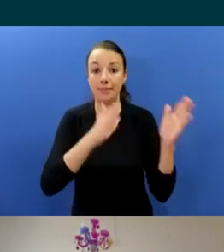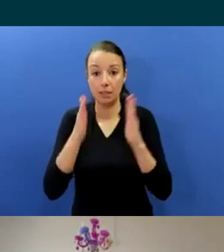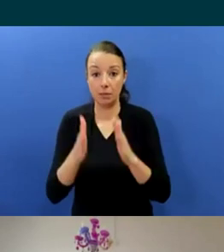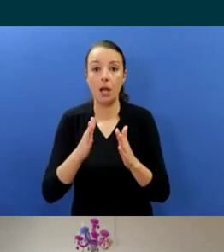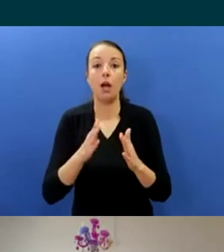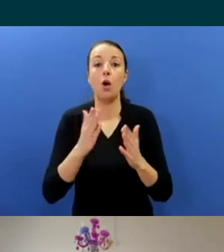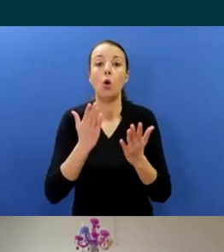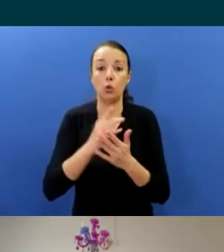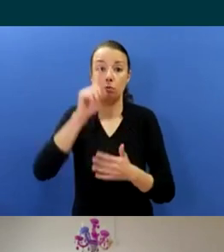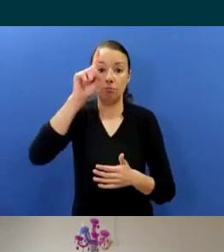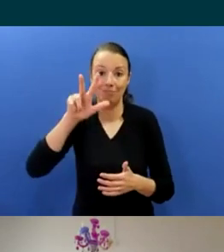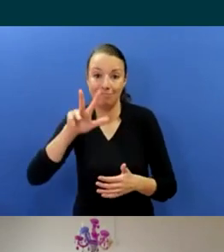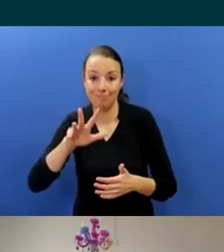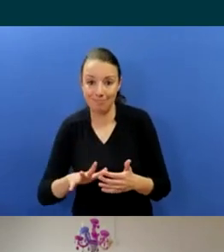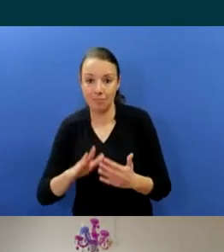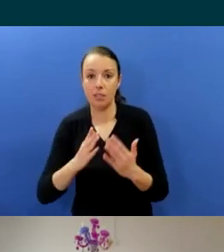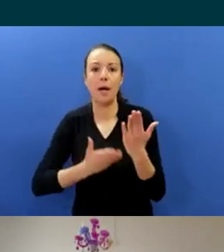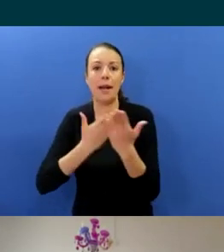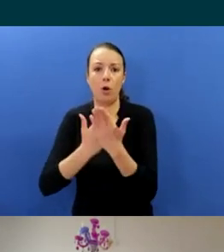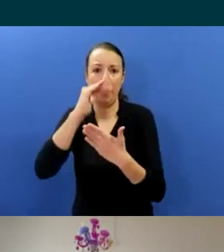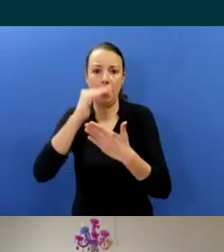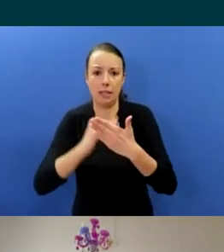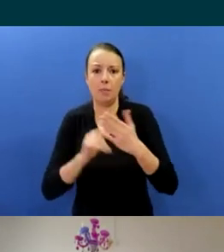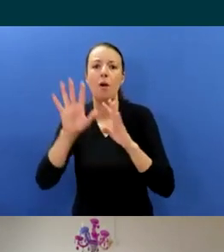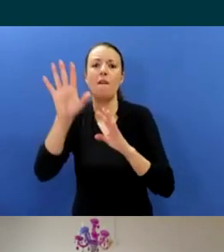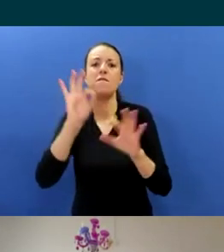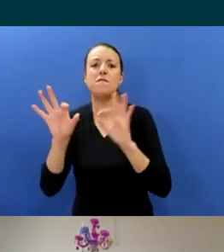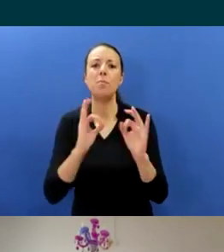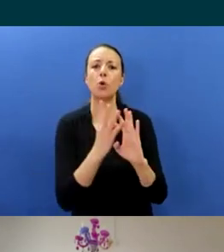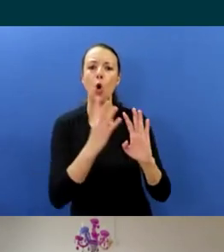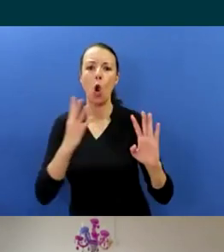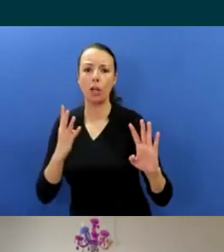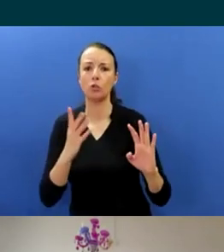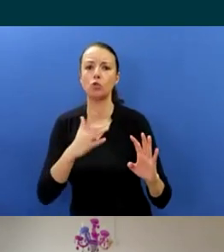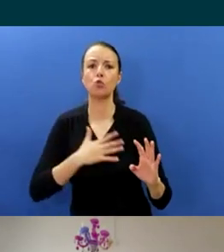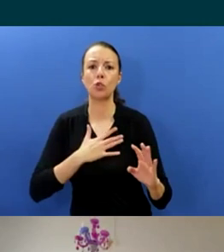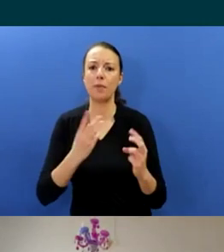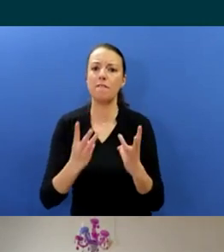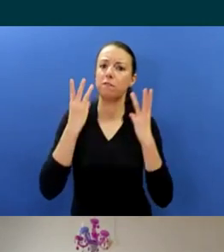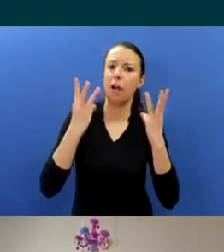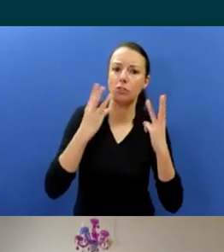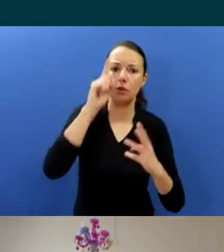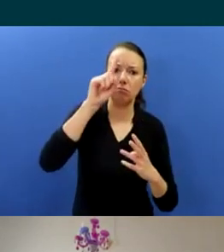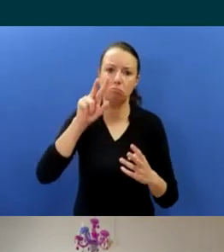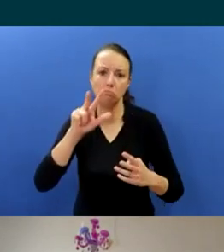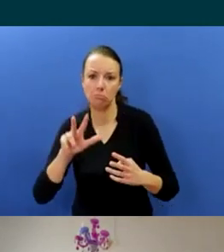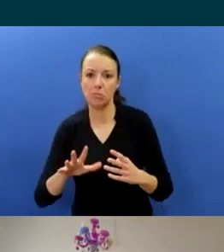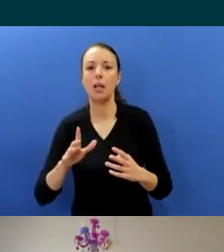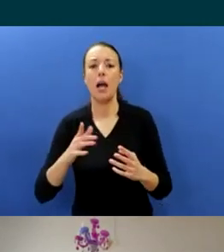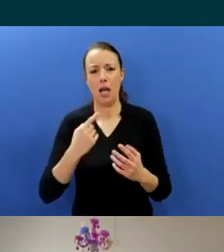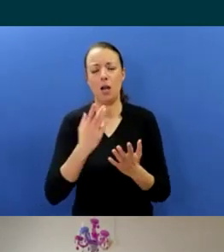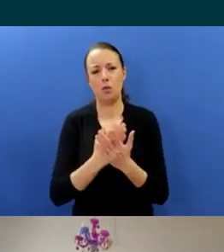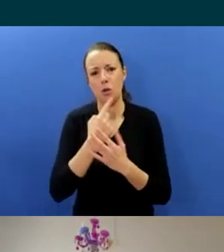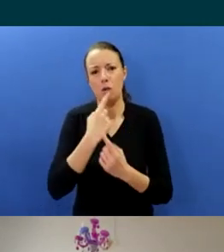much more than 5 to 10 per subject. So, excuse me, we will ask them, so we'll give them